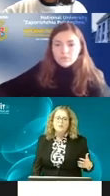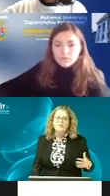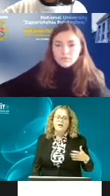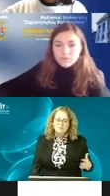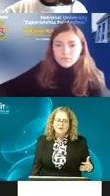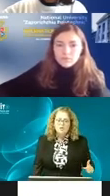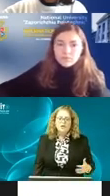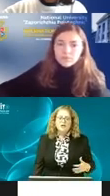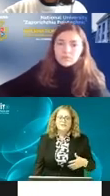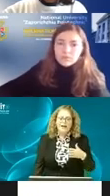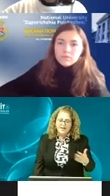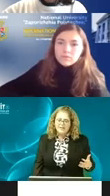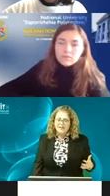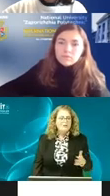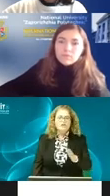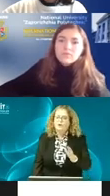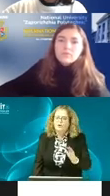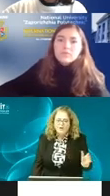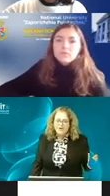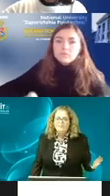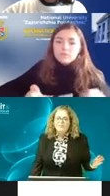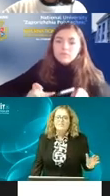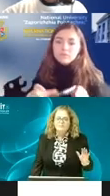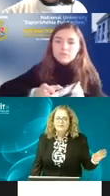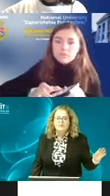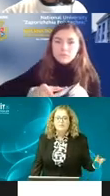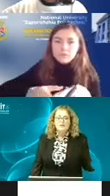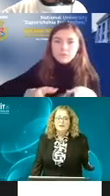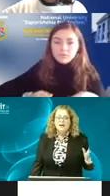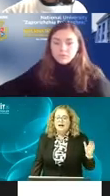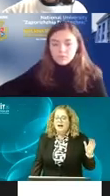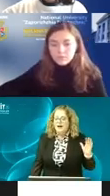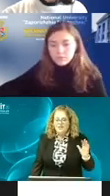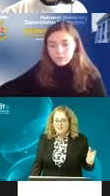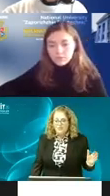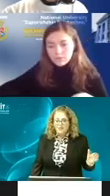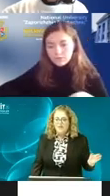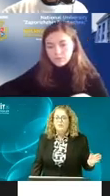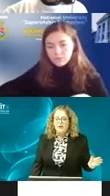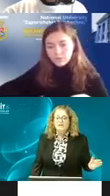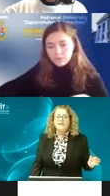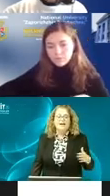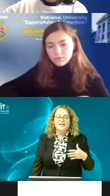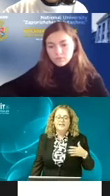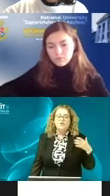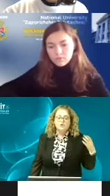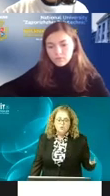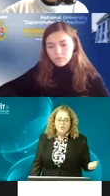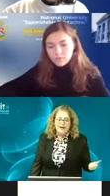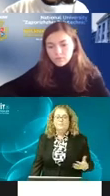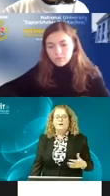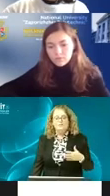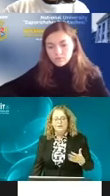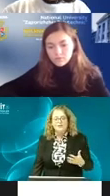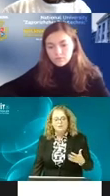starting with the image, designing the image. There were no images of pregnant women. So it was really weird and to do